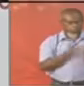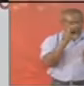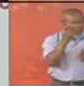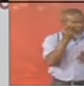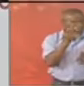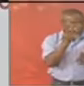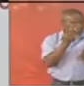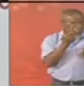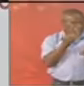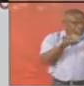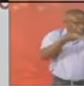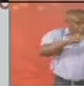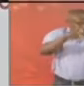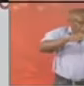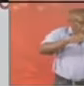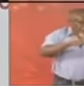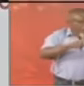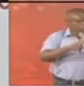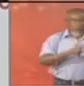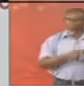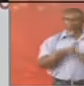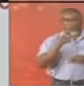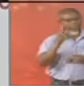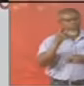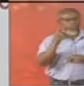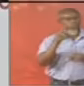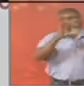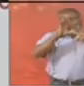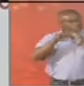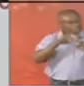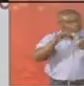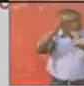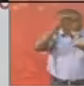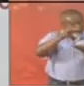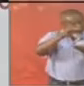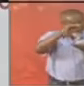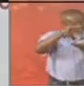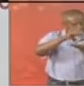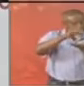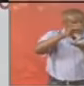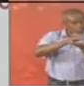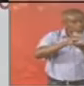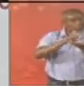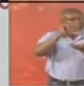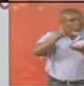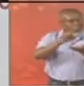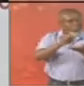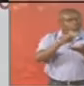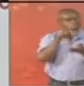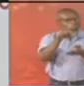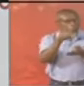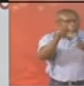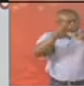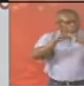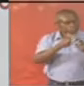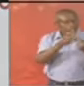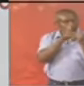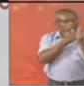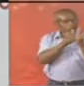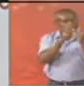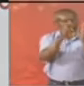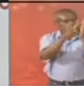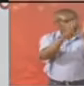no. Containment and reduction of numbers is possible as we do our part to wear our mask, wash hands, and watch